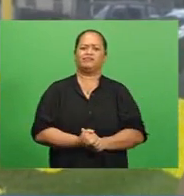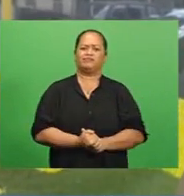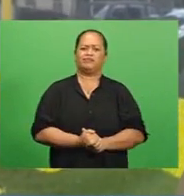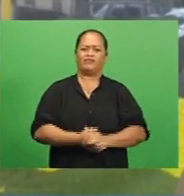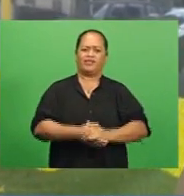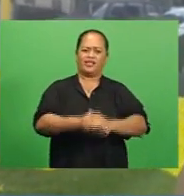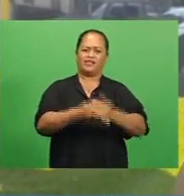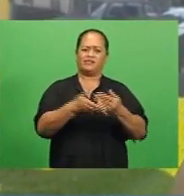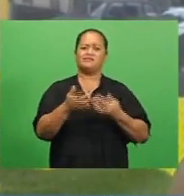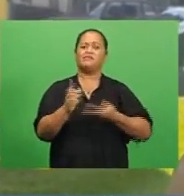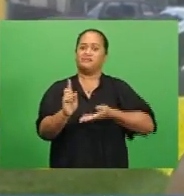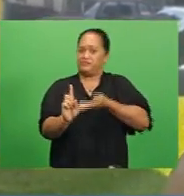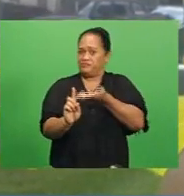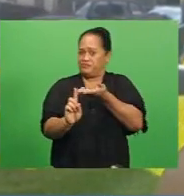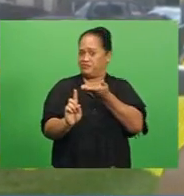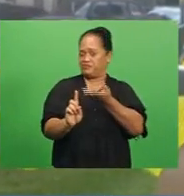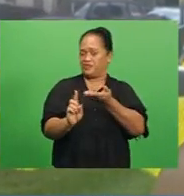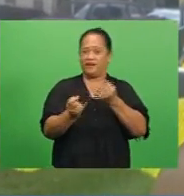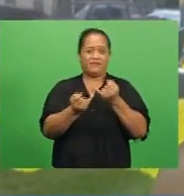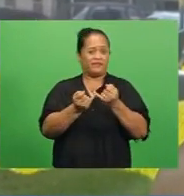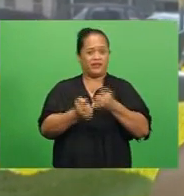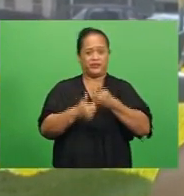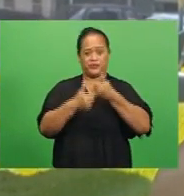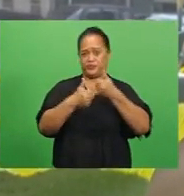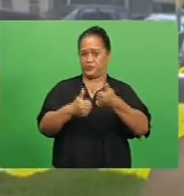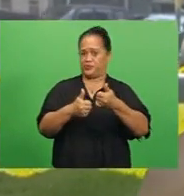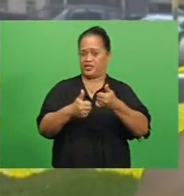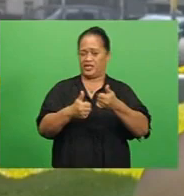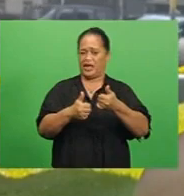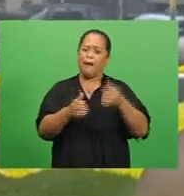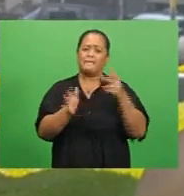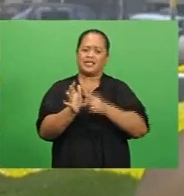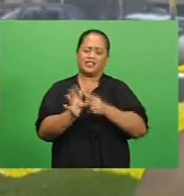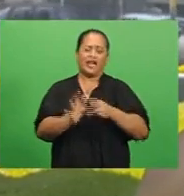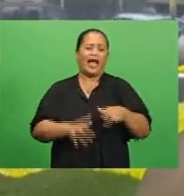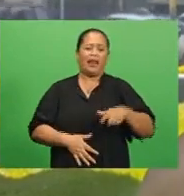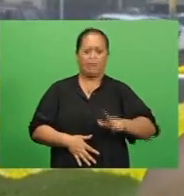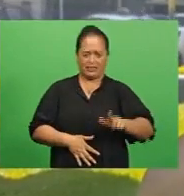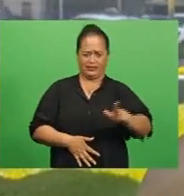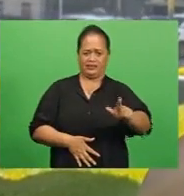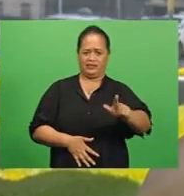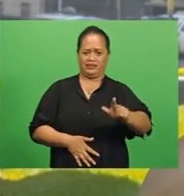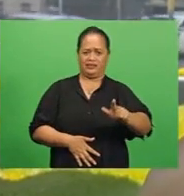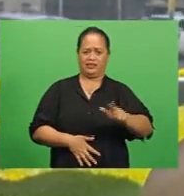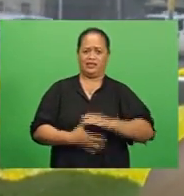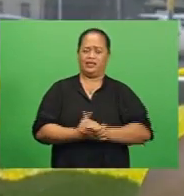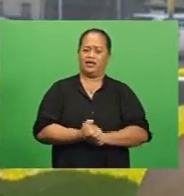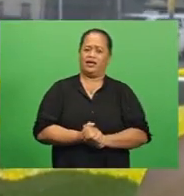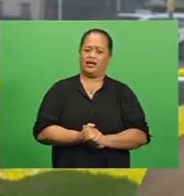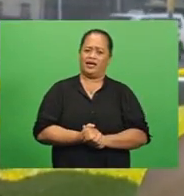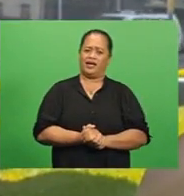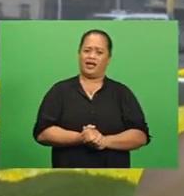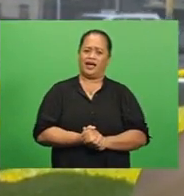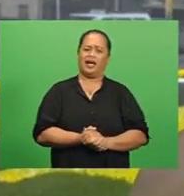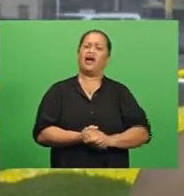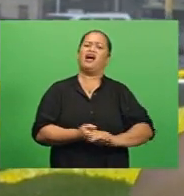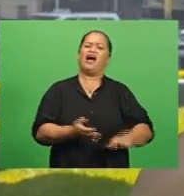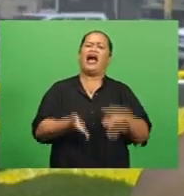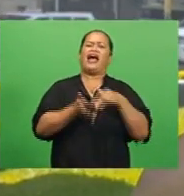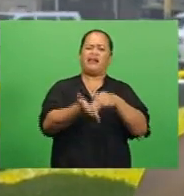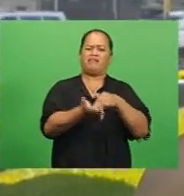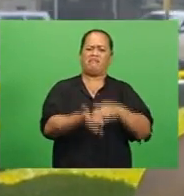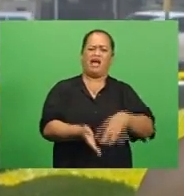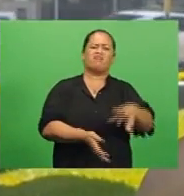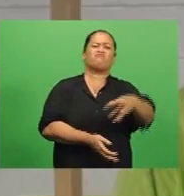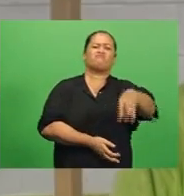overseas counterparts are helping those fathers down at Lambasa. It's time to help those who are very bad